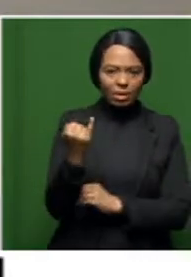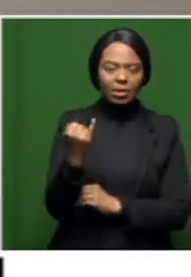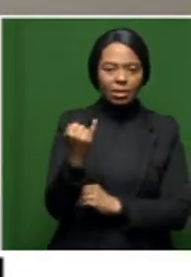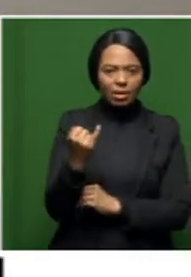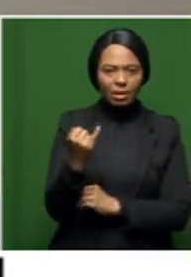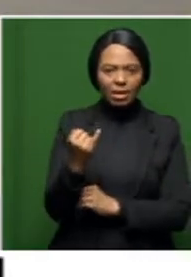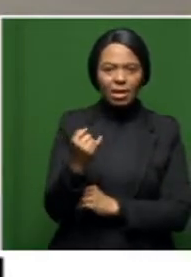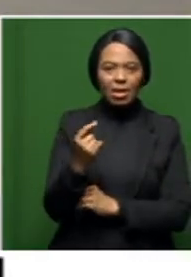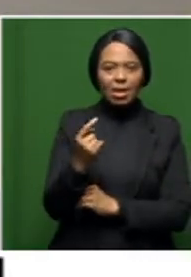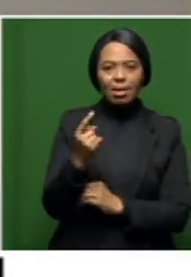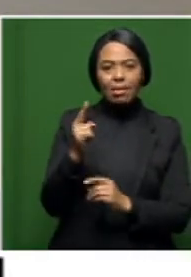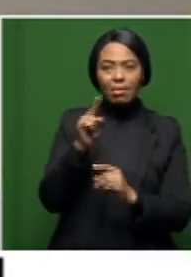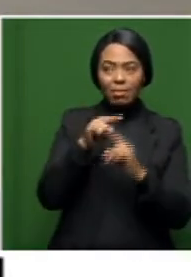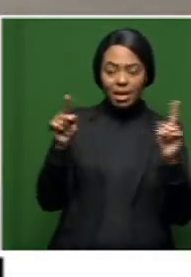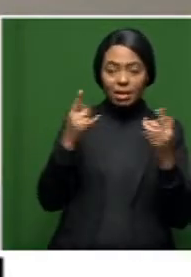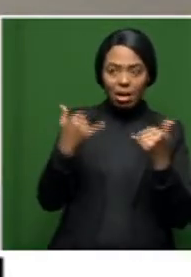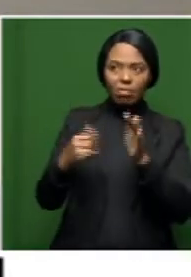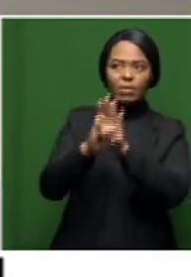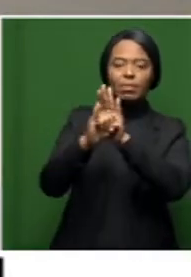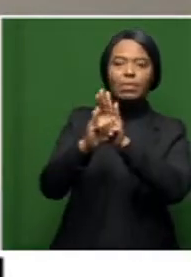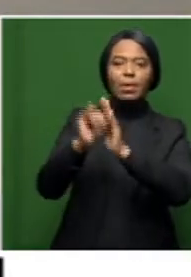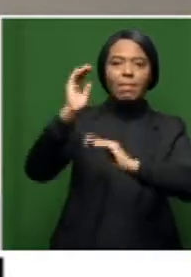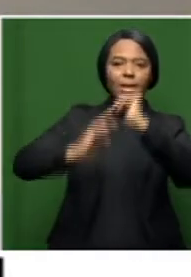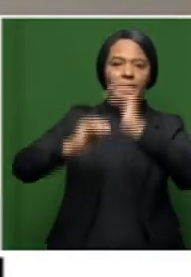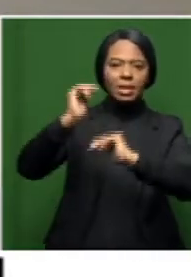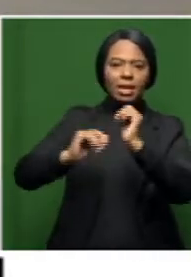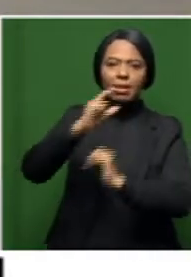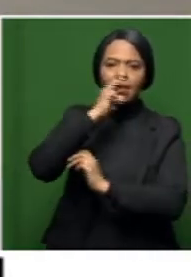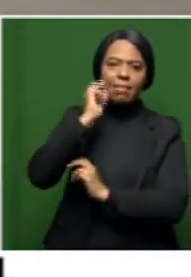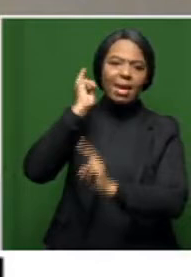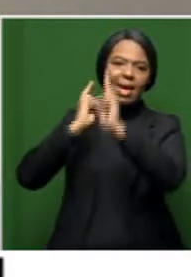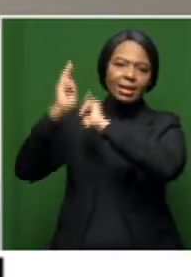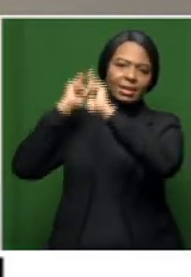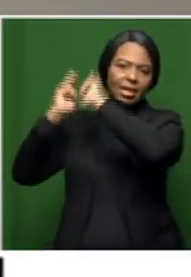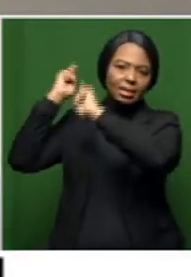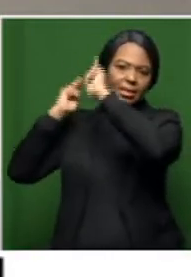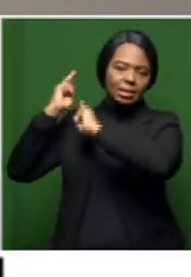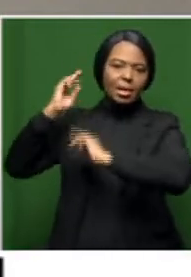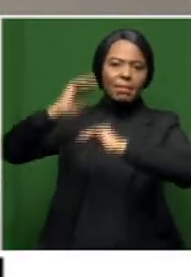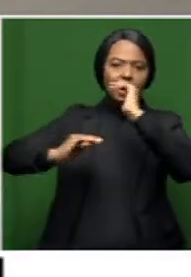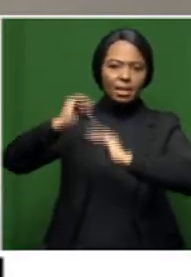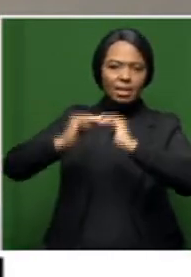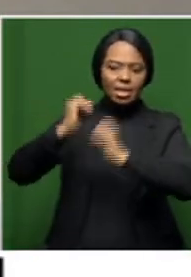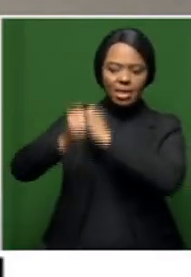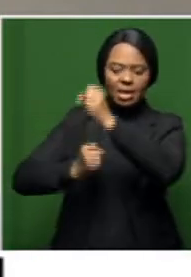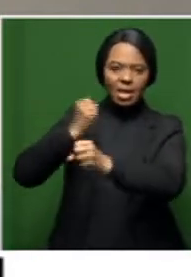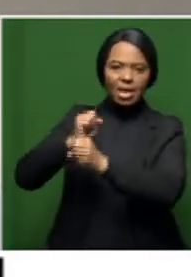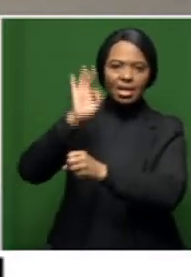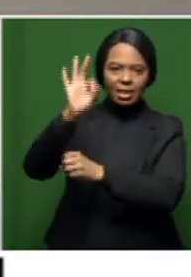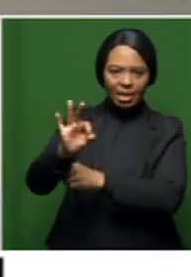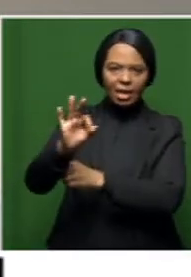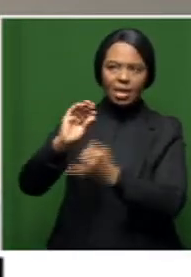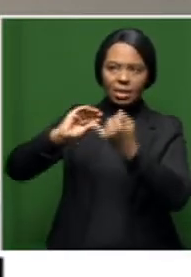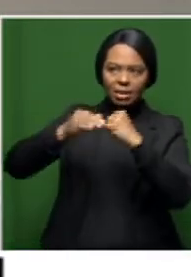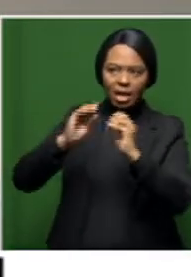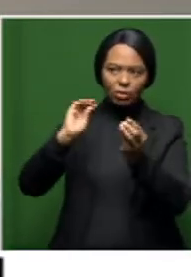a heritage building, local heritage, City of Johannesburg heritage. And we spent 3 years lovingly restoring that building and transforming